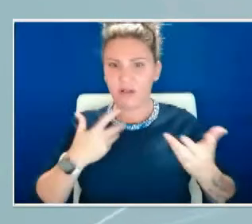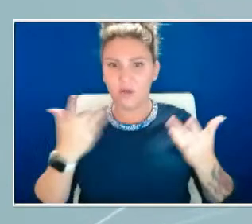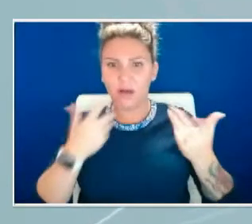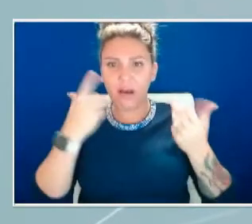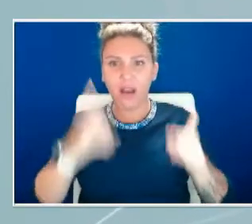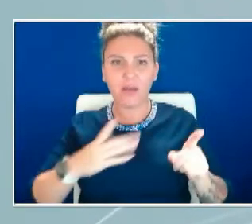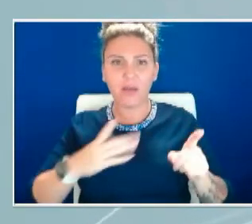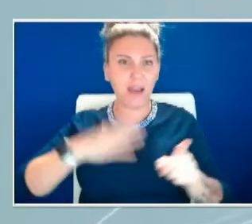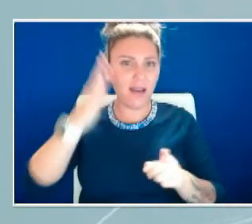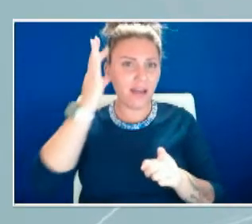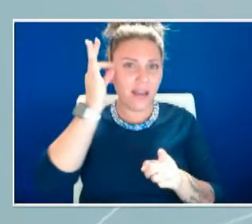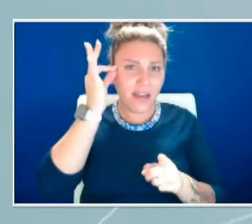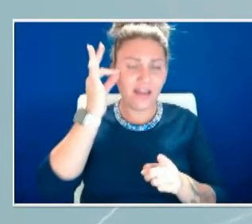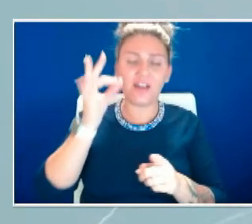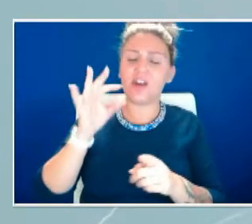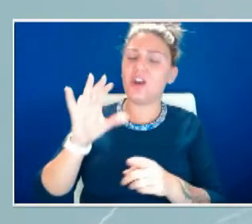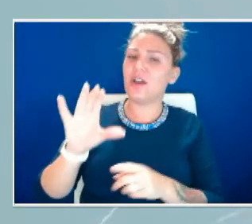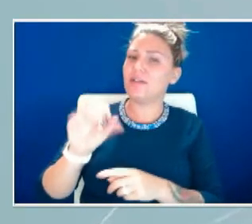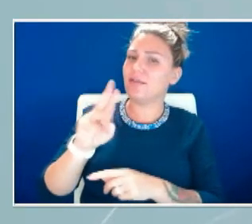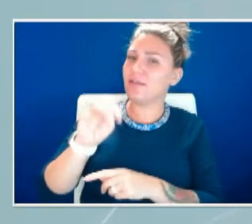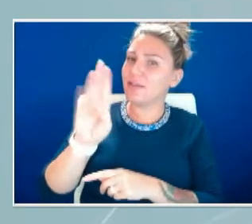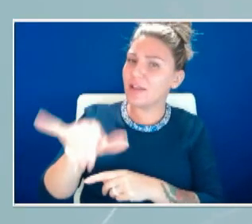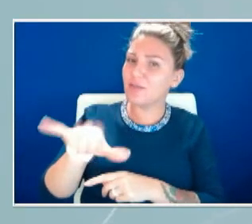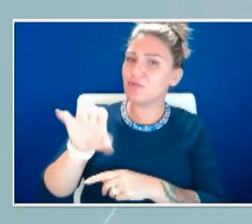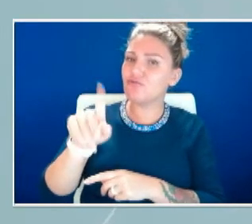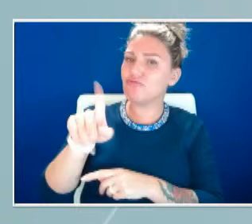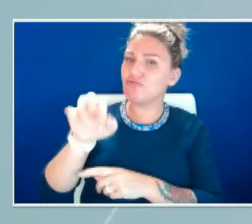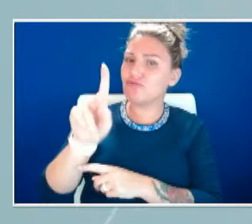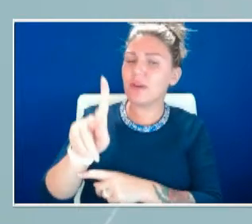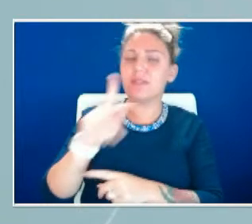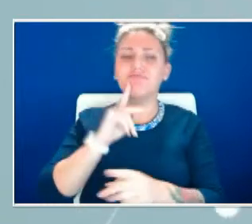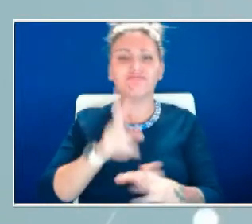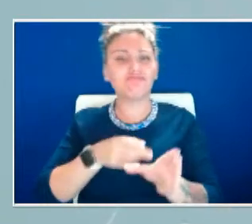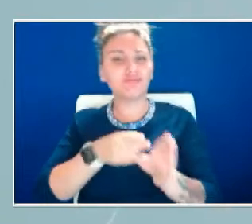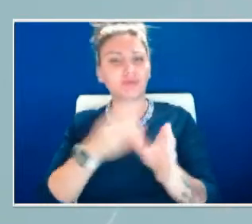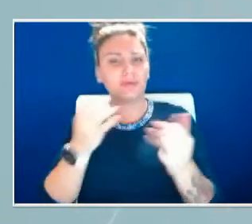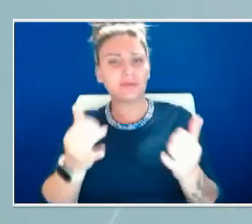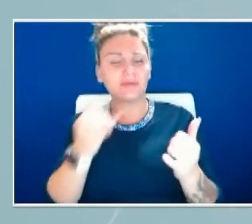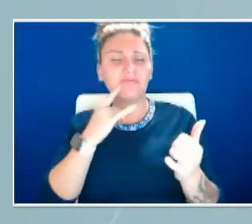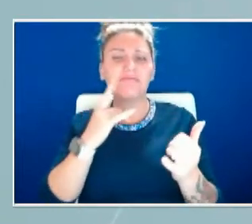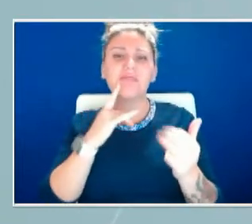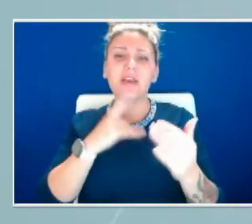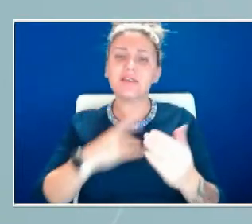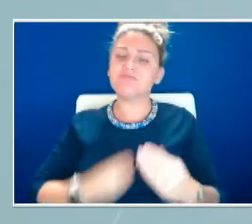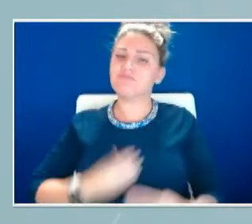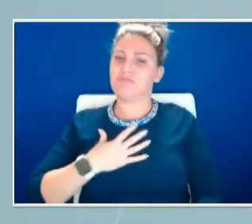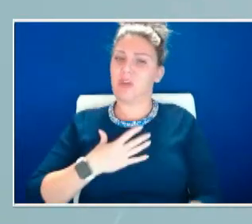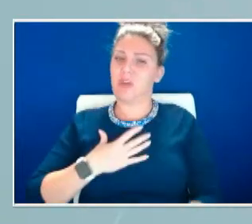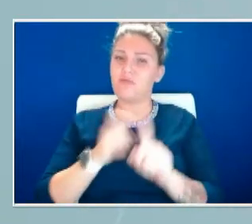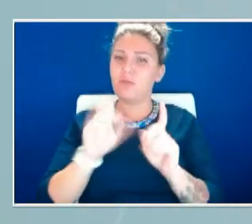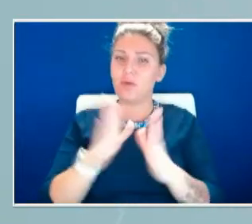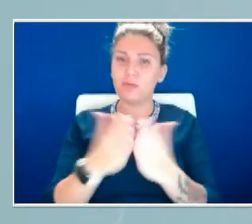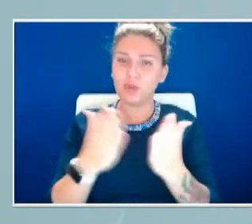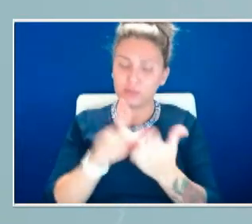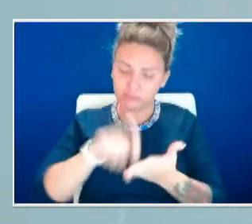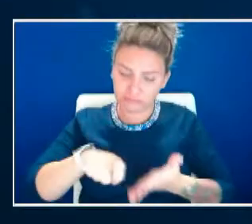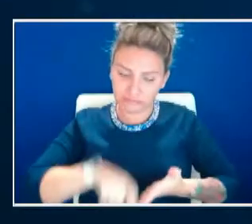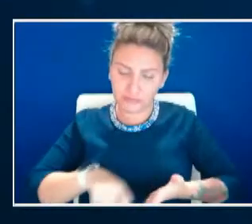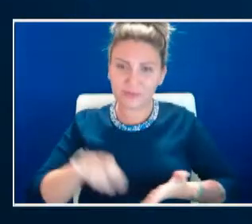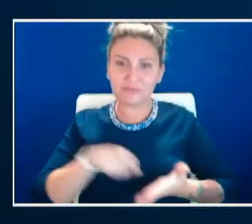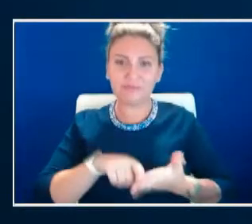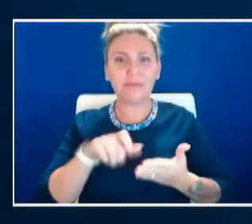to talk about her book, Inspiring Hope in Other Women, and talking about what's often not talked about during the cancer